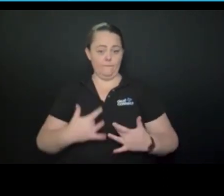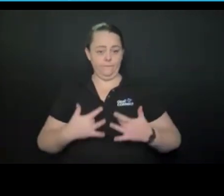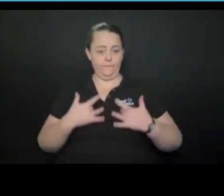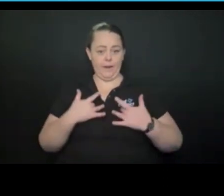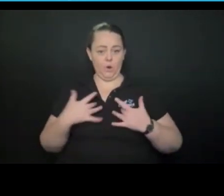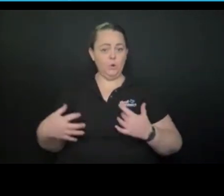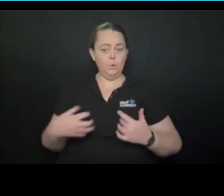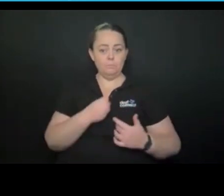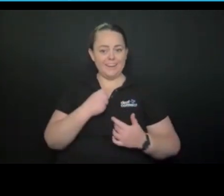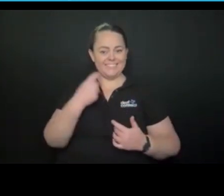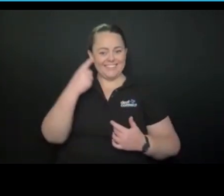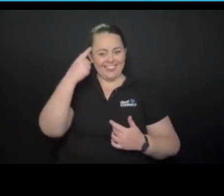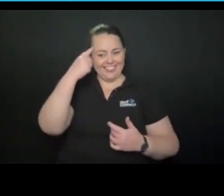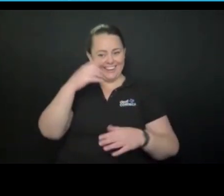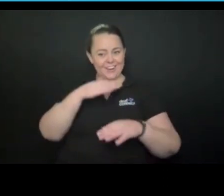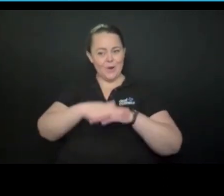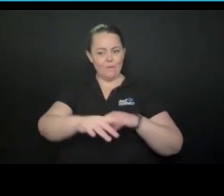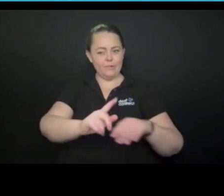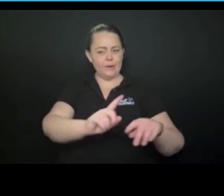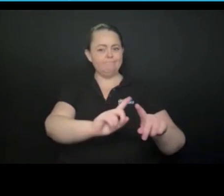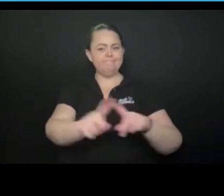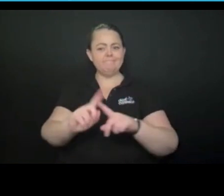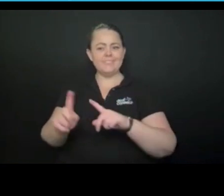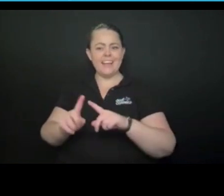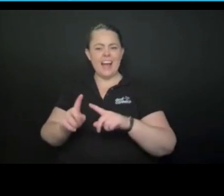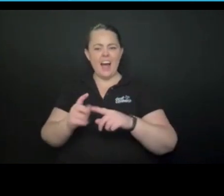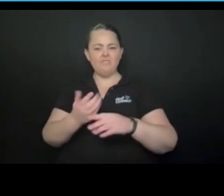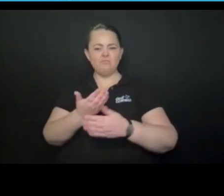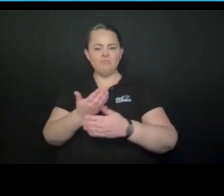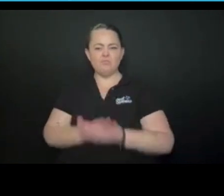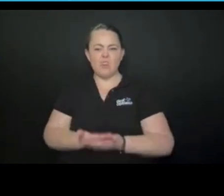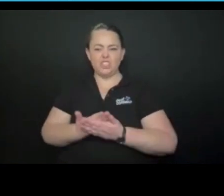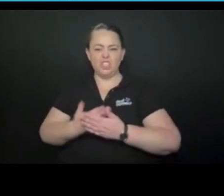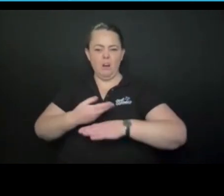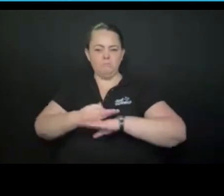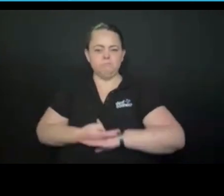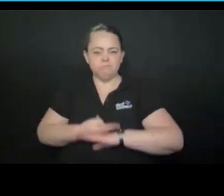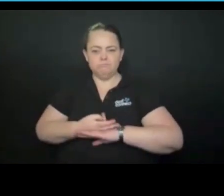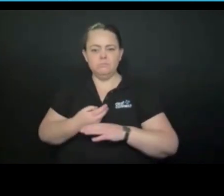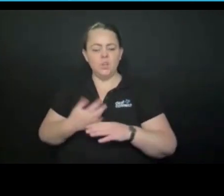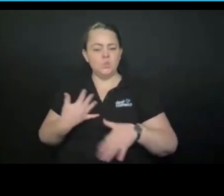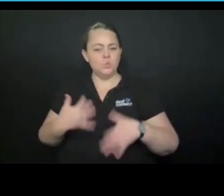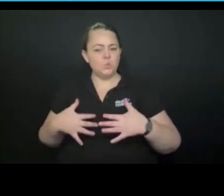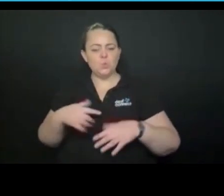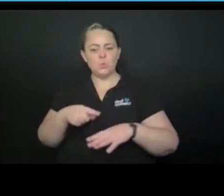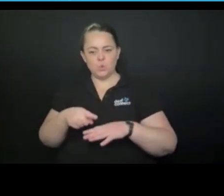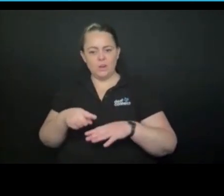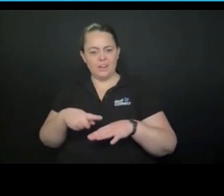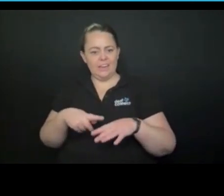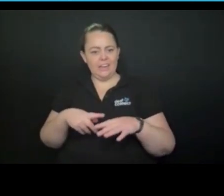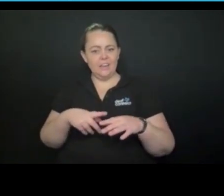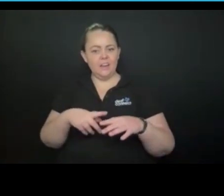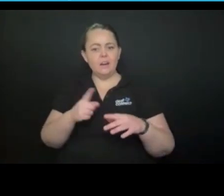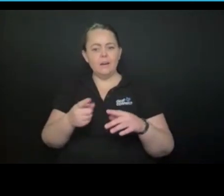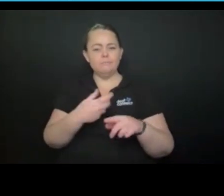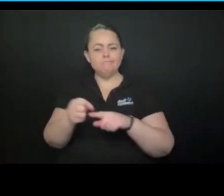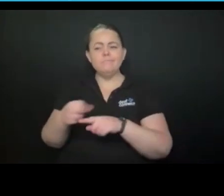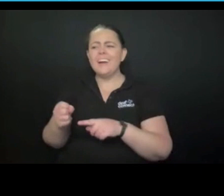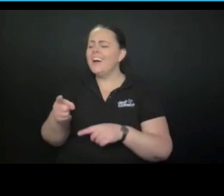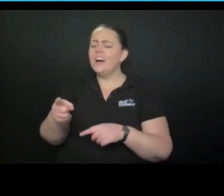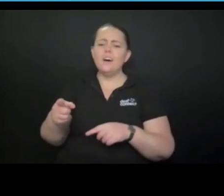similar to the pressure injuries quality indicator, in that there's not a requirement that everyone's assessed at the same